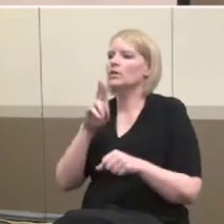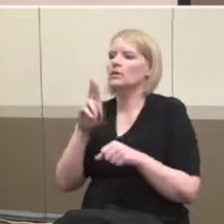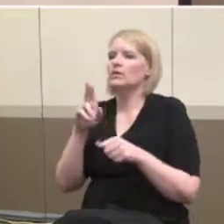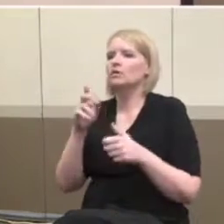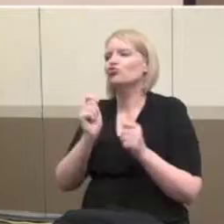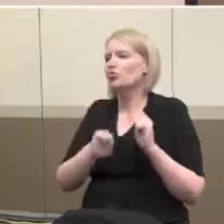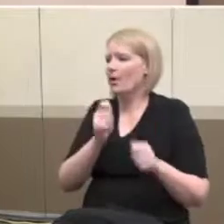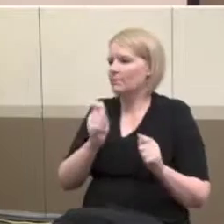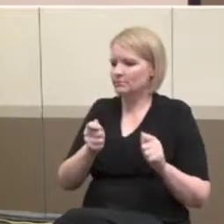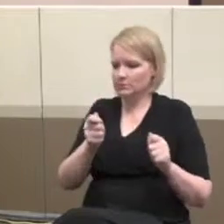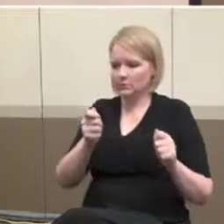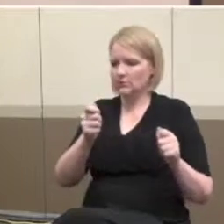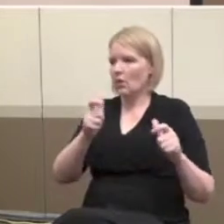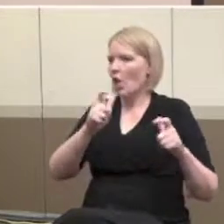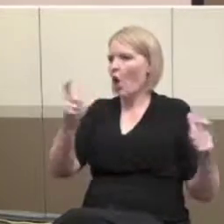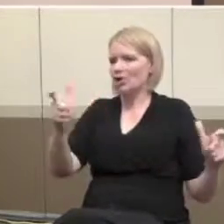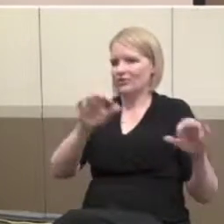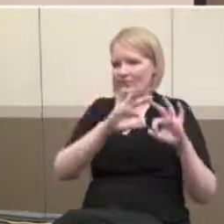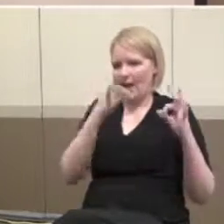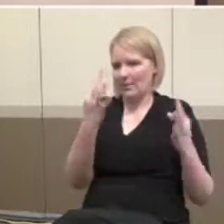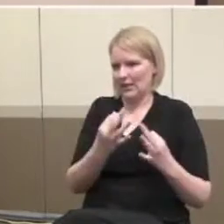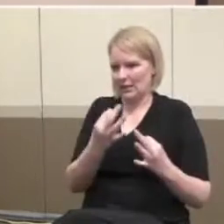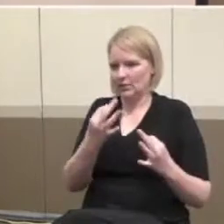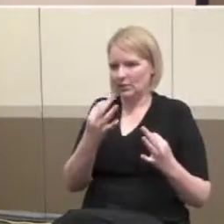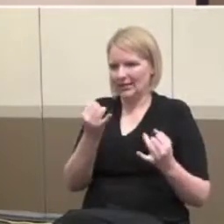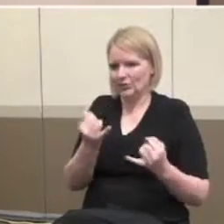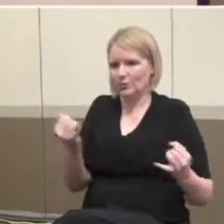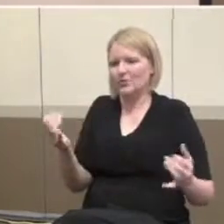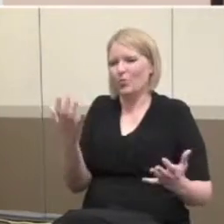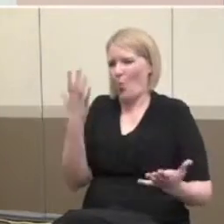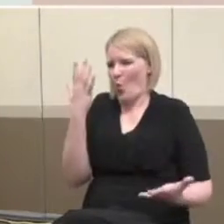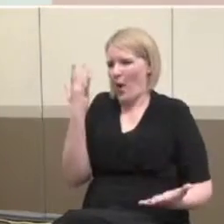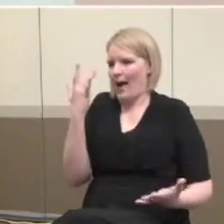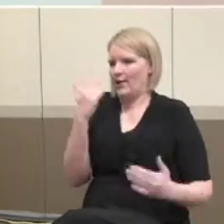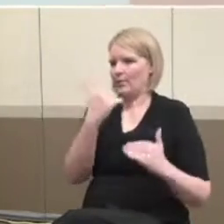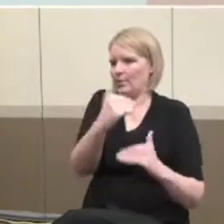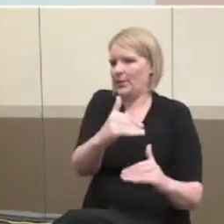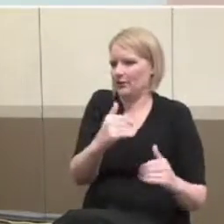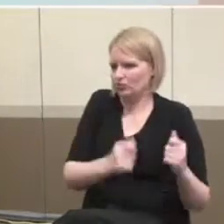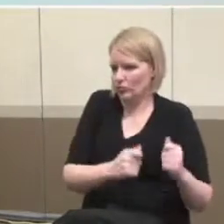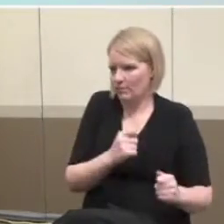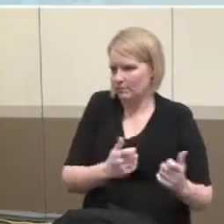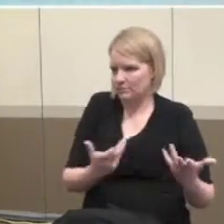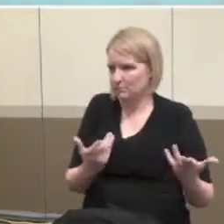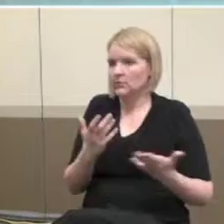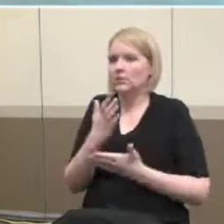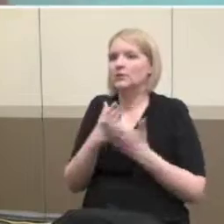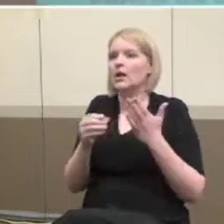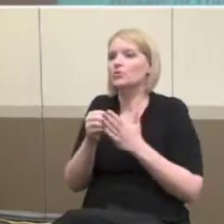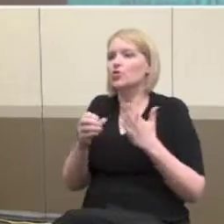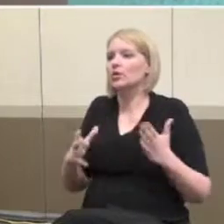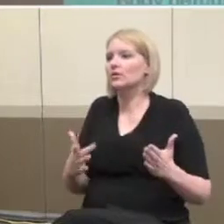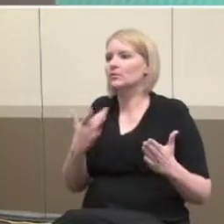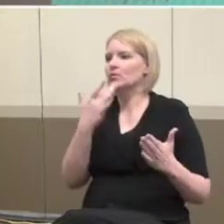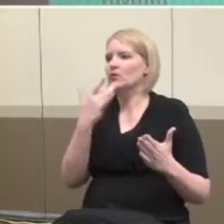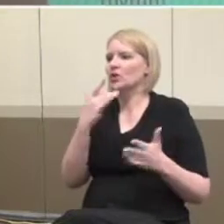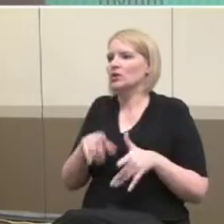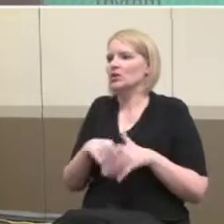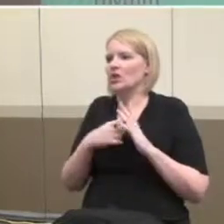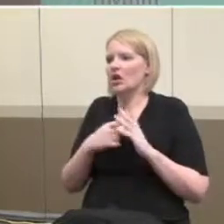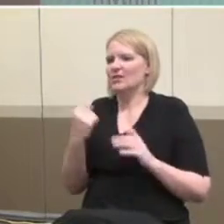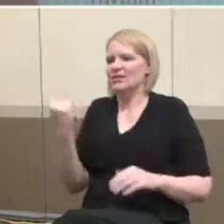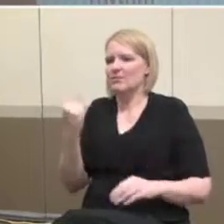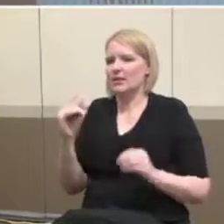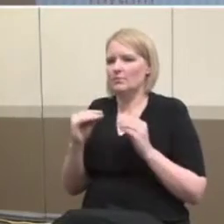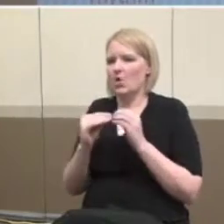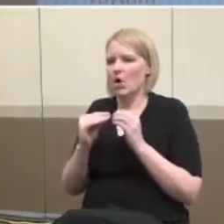Drums are from a large family of instruments. Why limit? Why limit yourself or anyone? Some students really prefer to start with